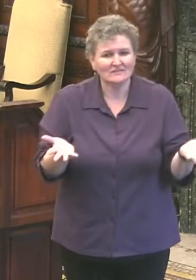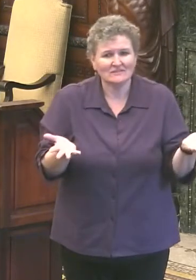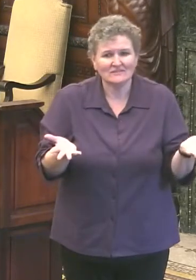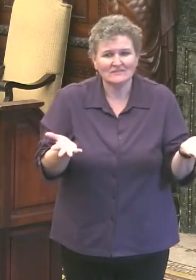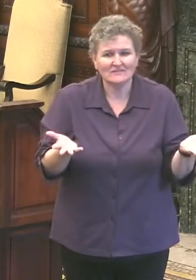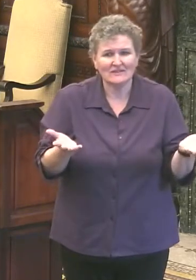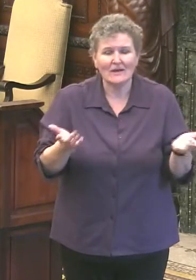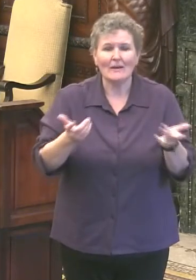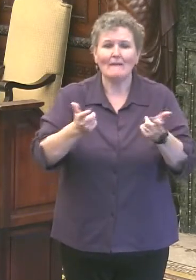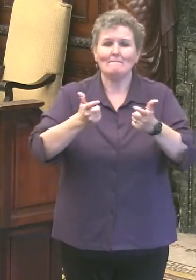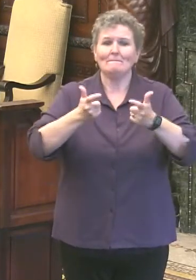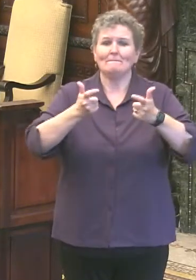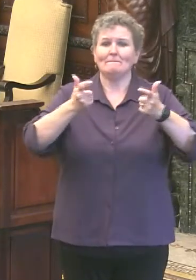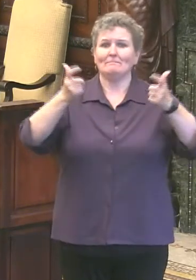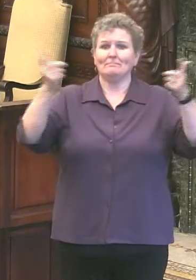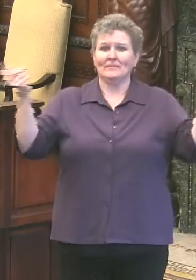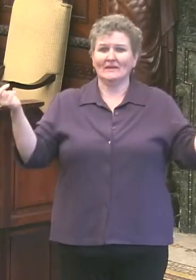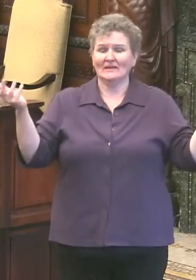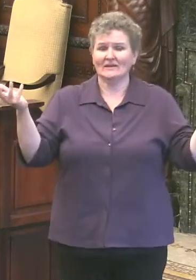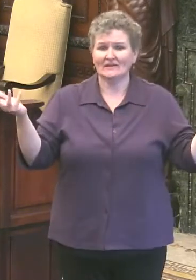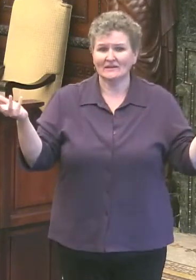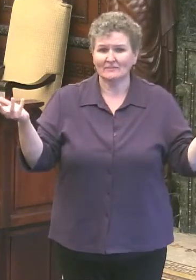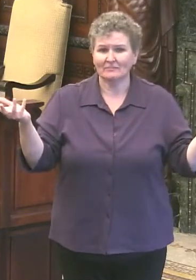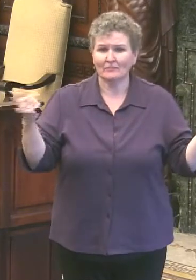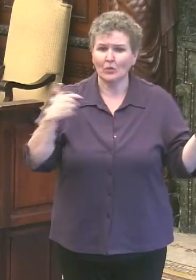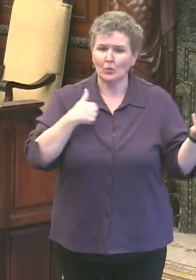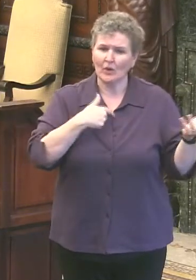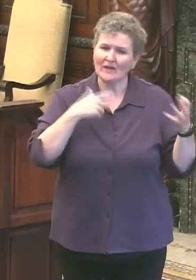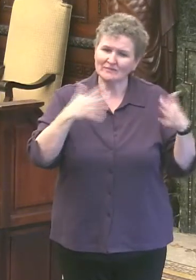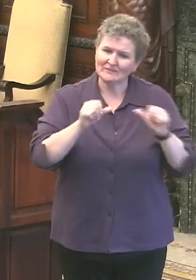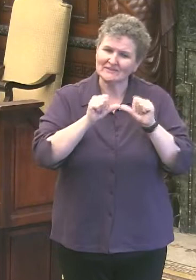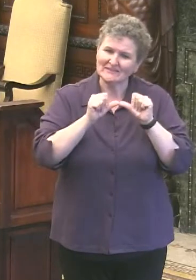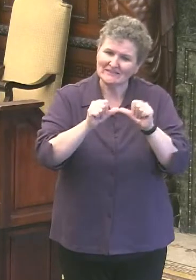people. And we are going to just continue to try to get that message out.